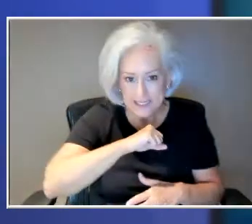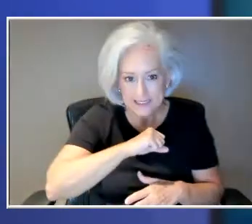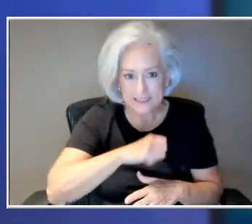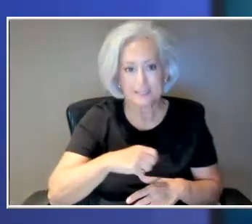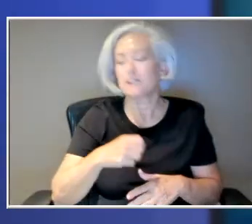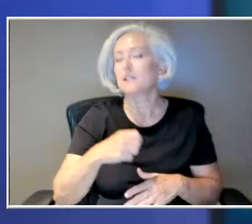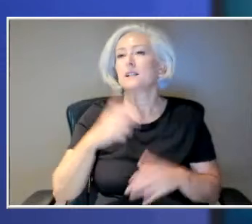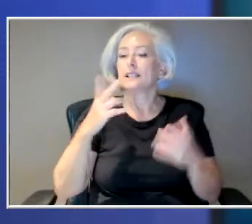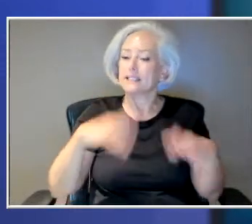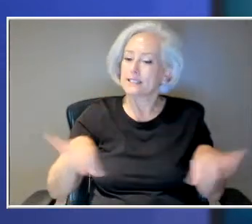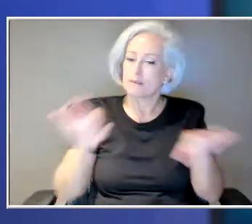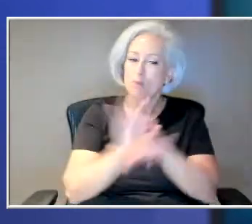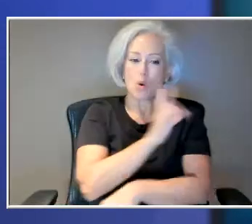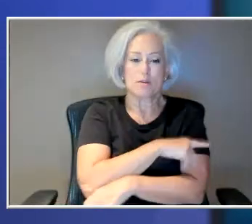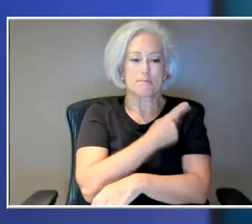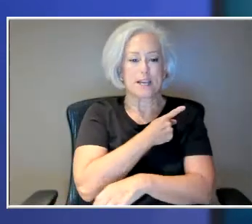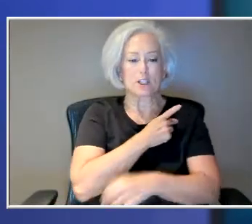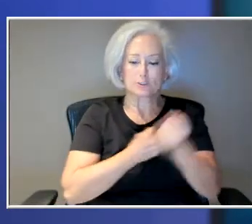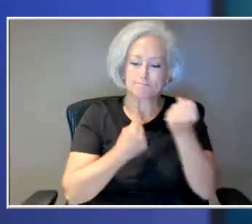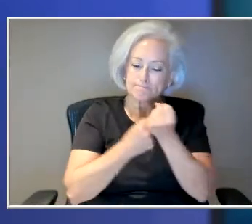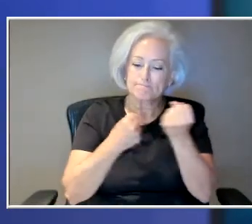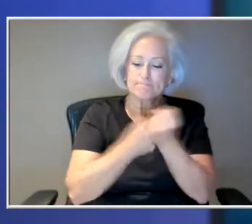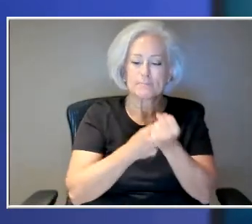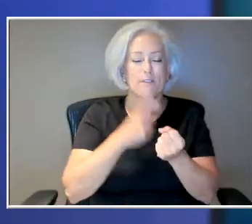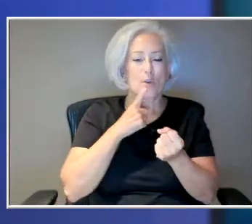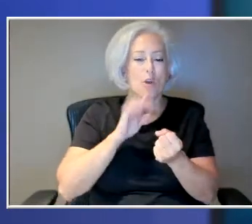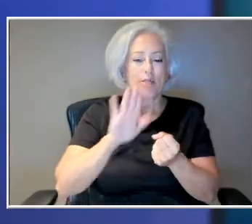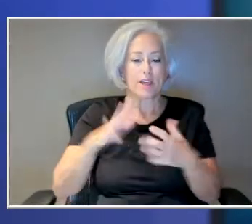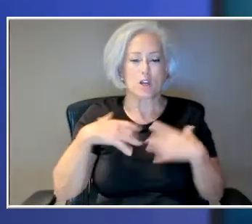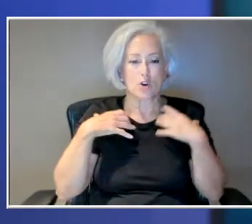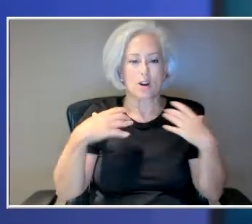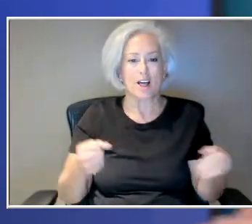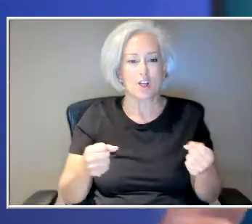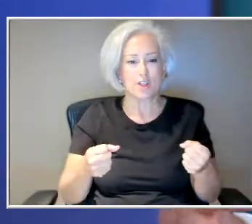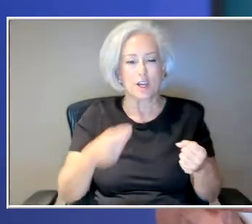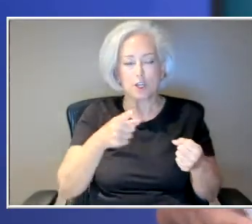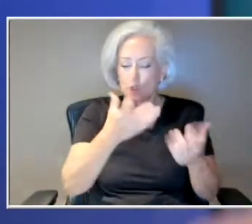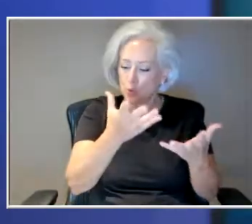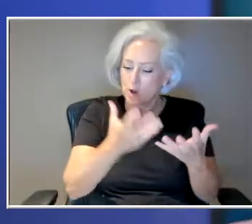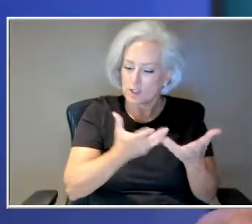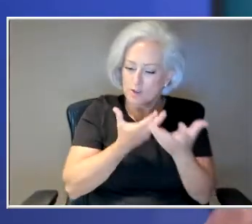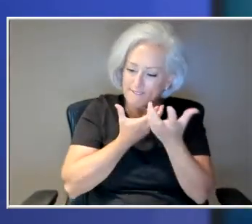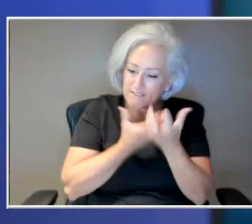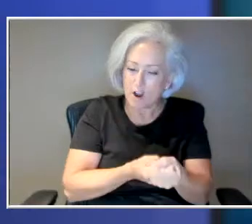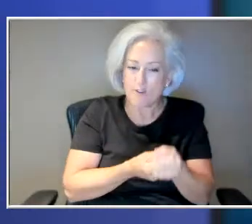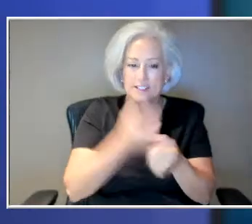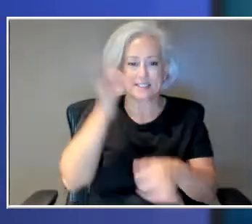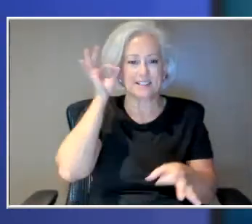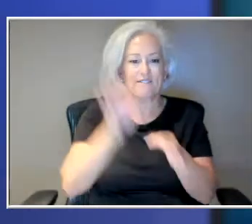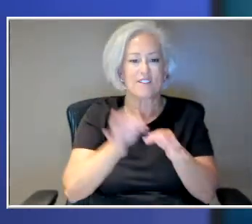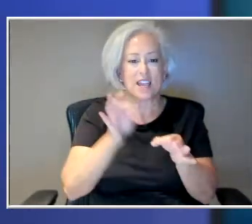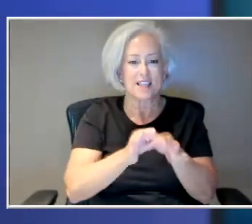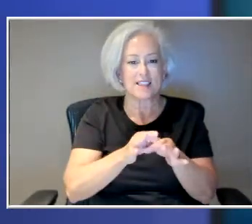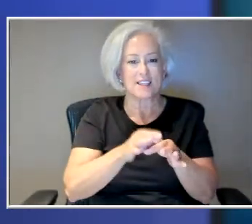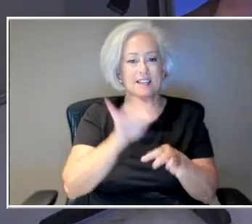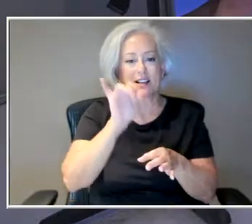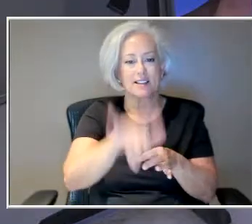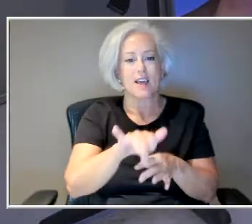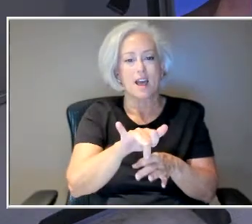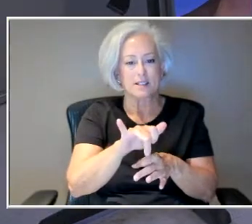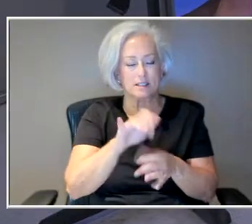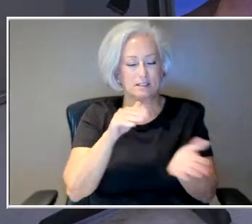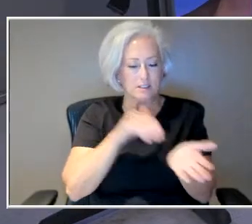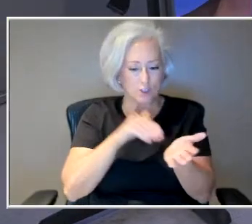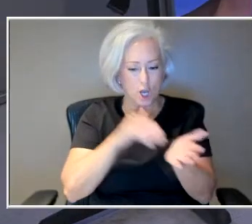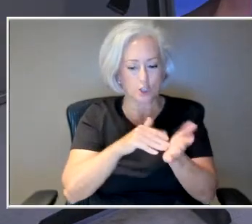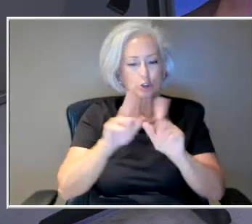you want to be working with the team that you have full confidence and faith in, so that you're working together. All right.